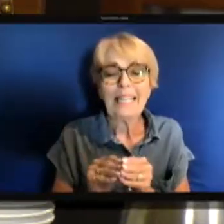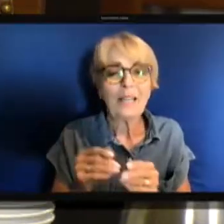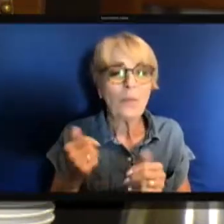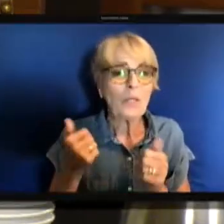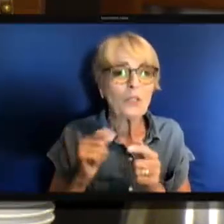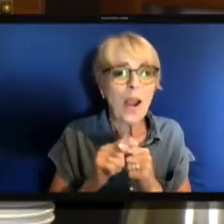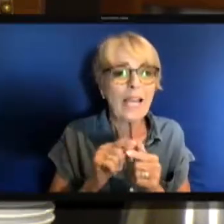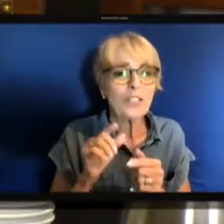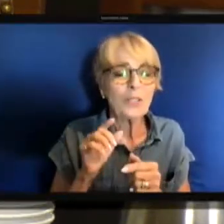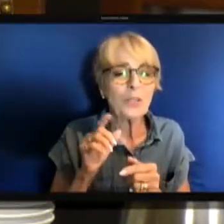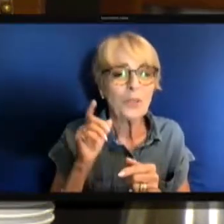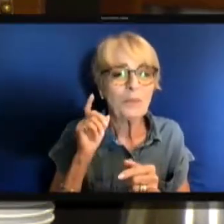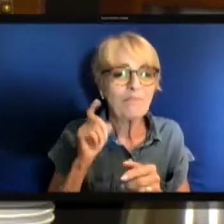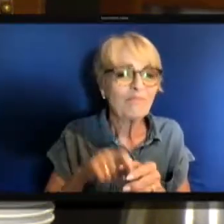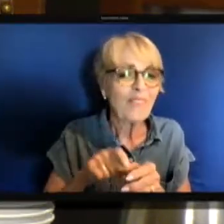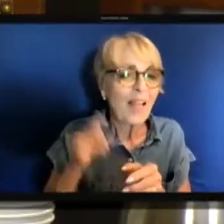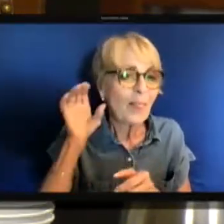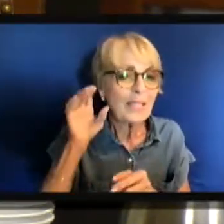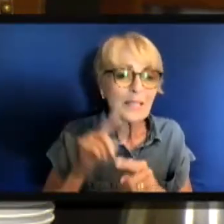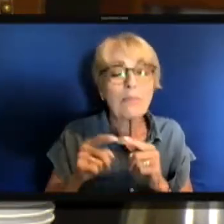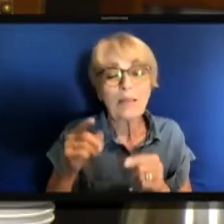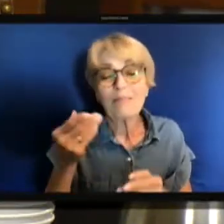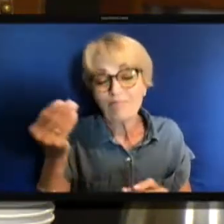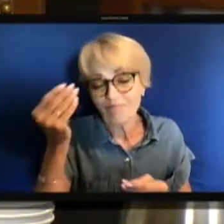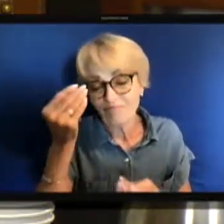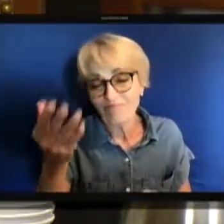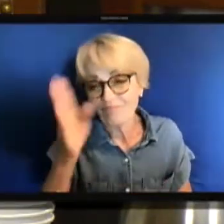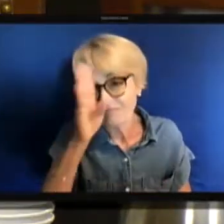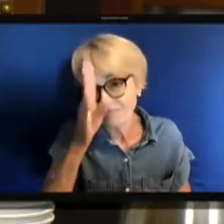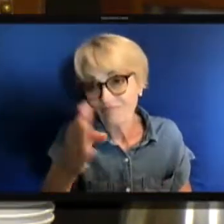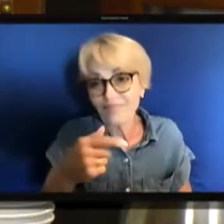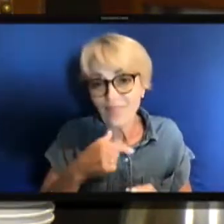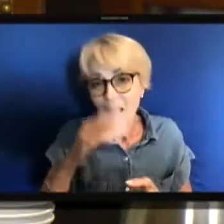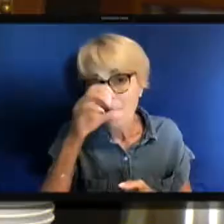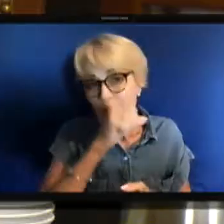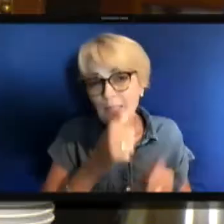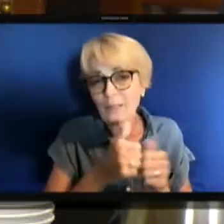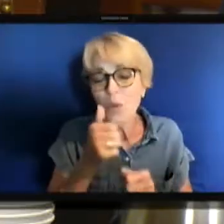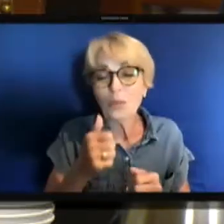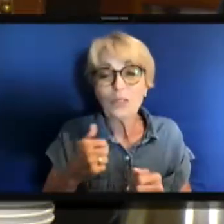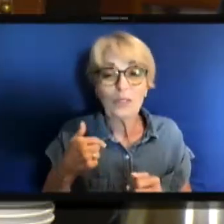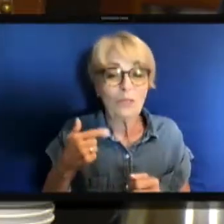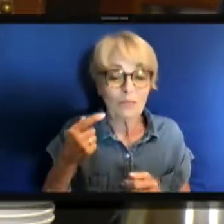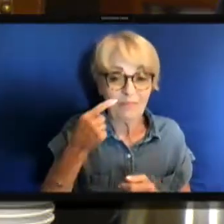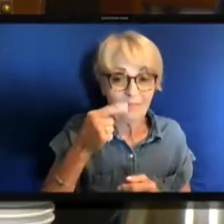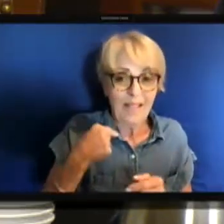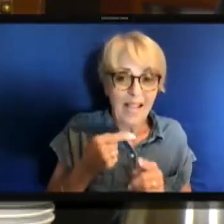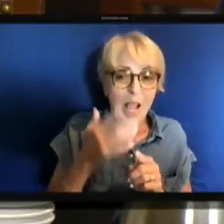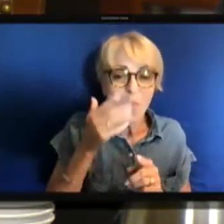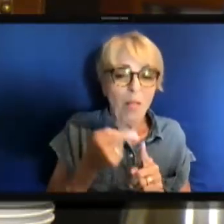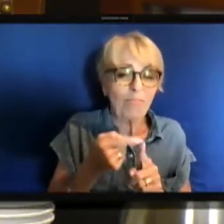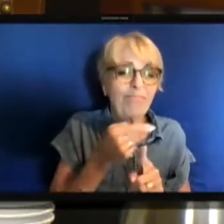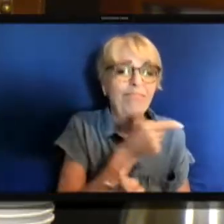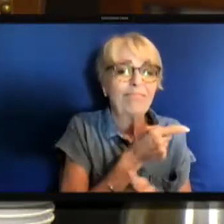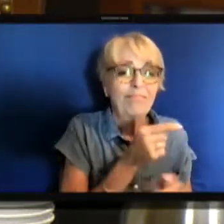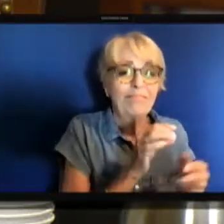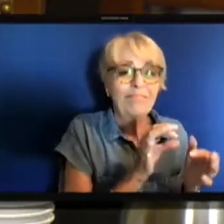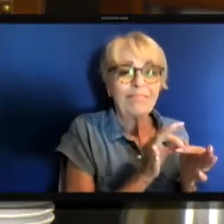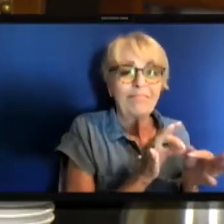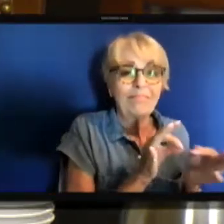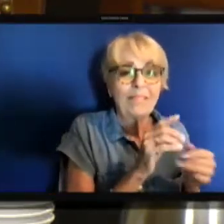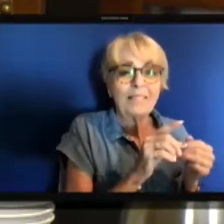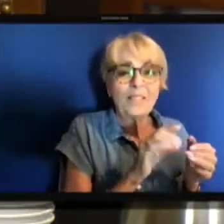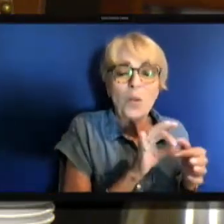but I missed most of it, I will tell you. So I'm going to go a little bit off subject, if I may, regarding contracts and